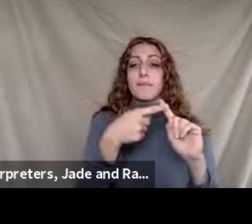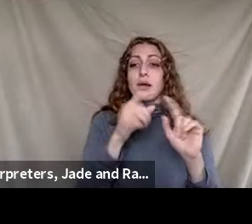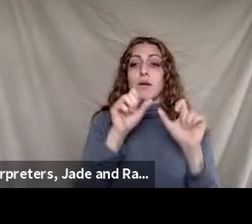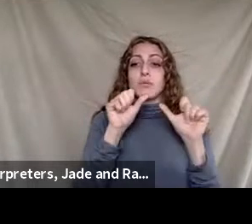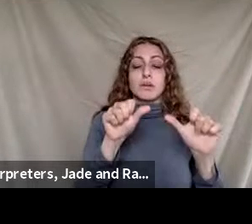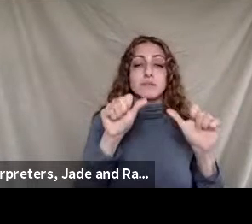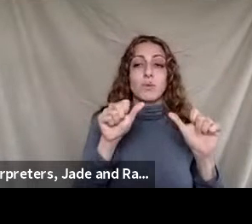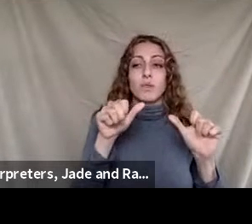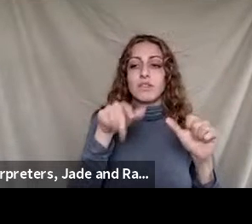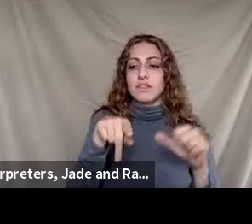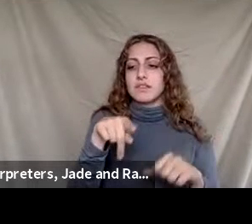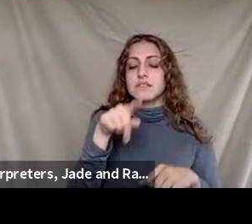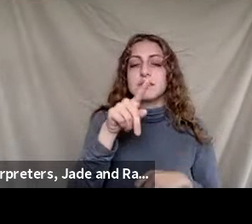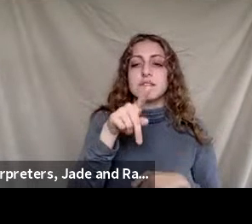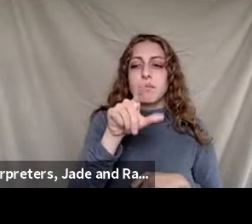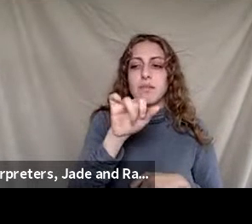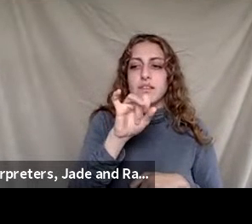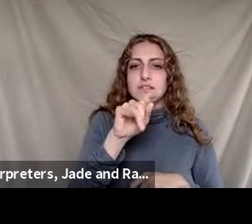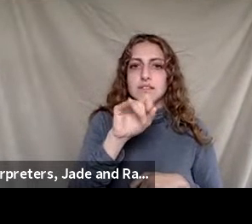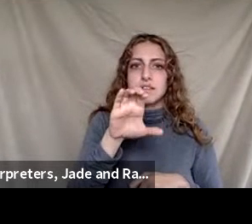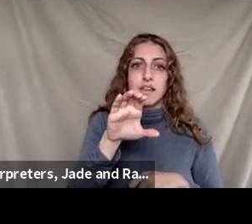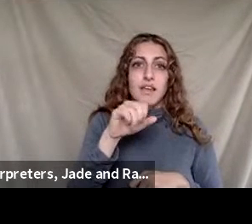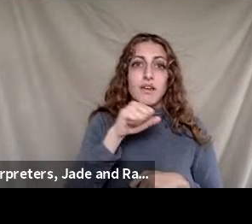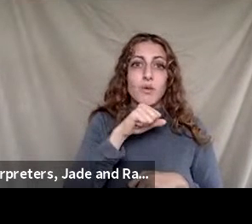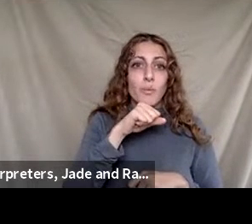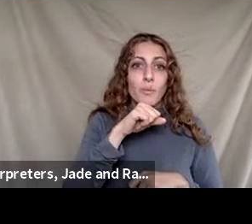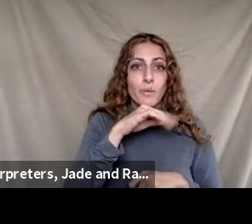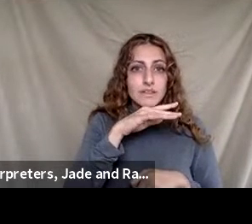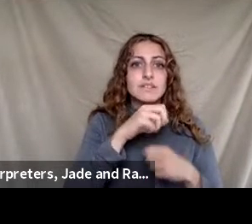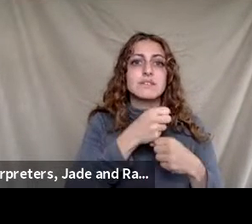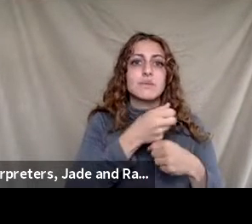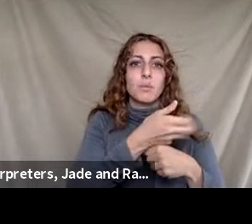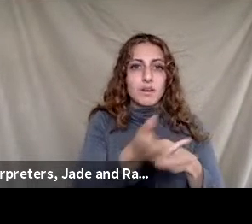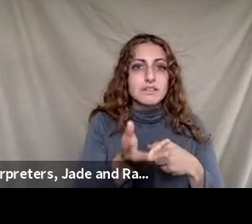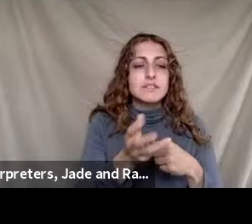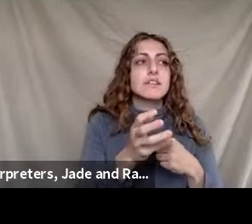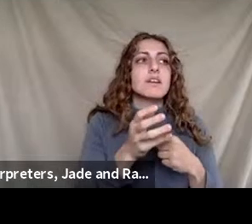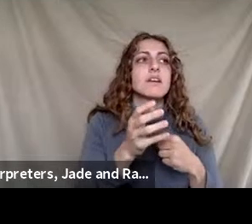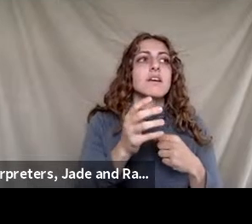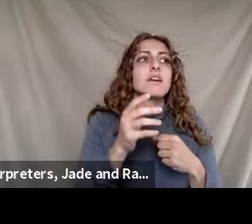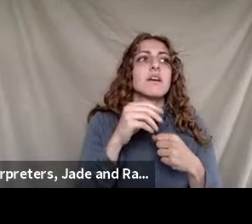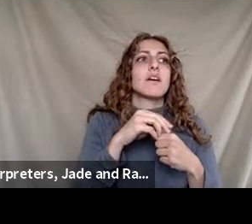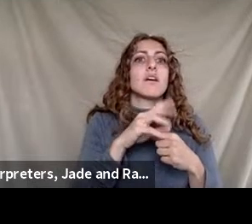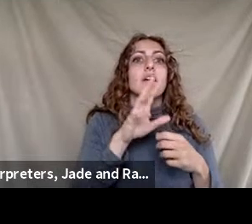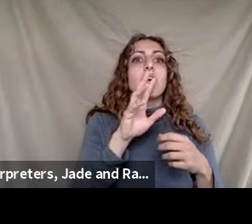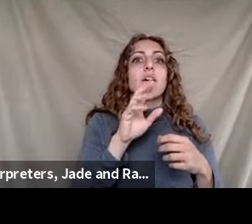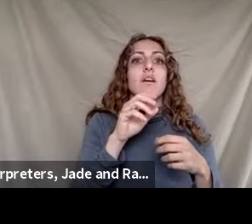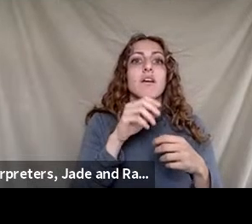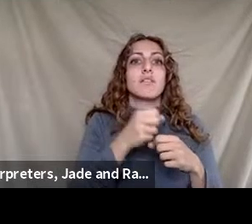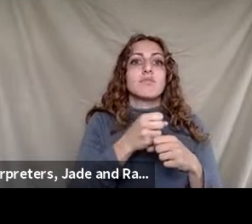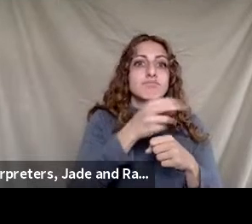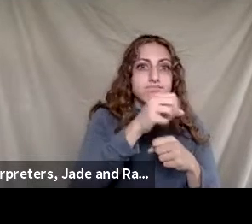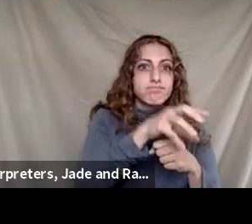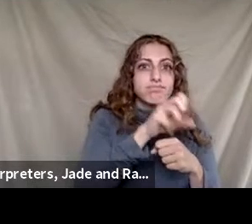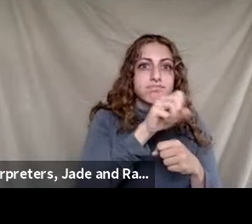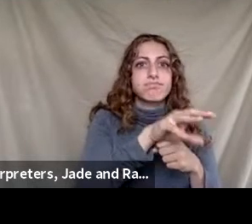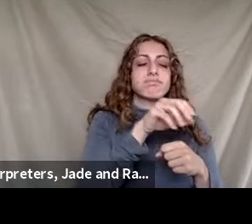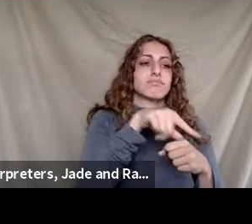waste going to the rivers or any water stream, because we generally talk about